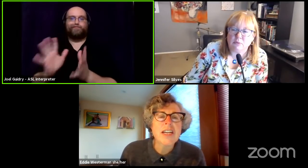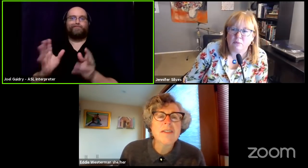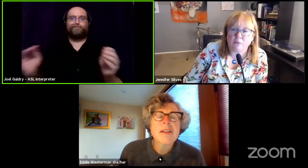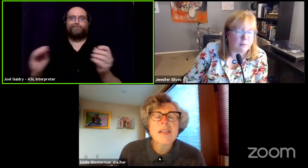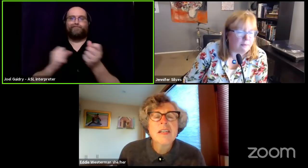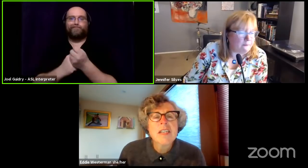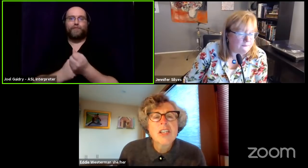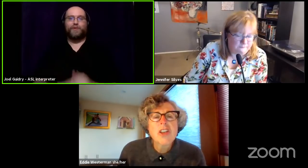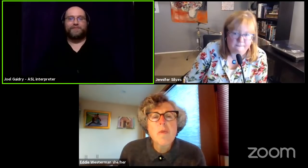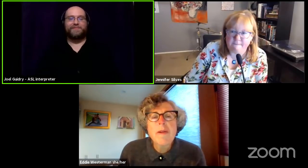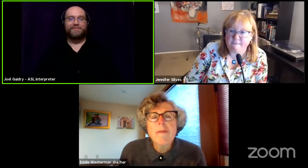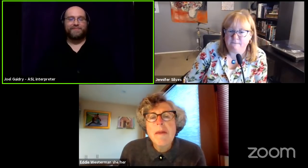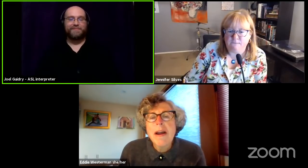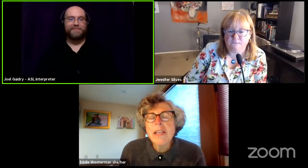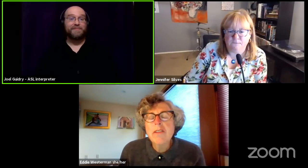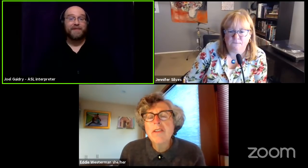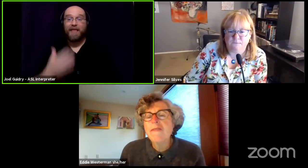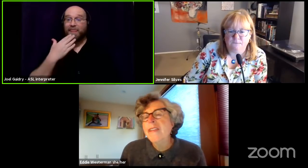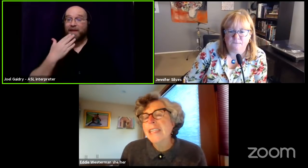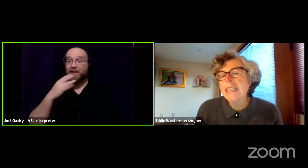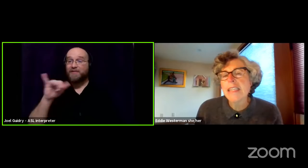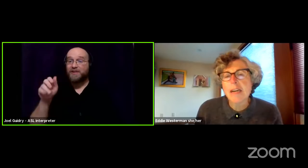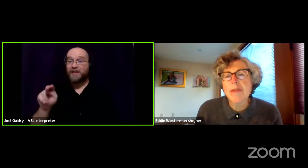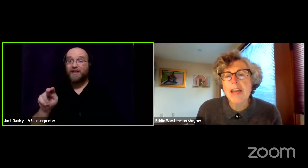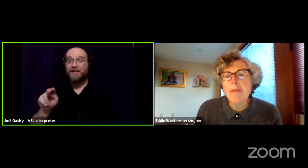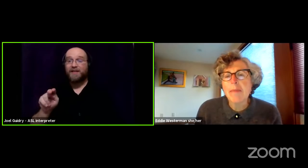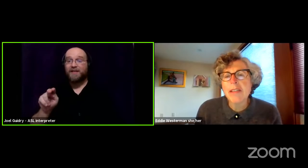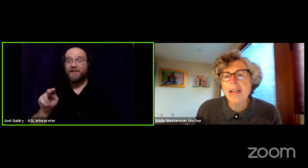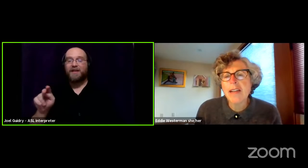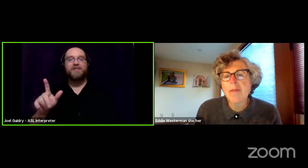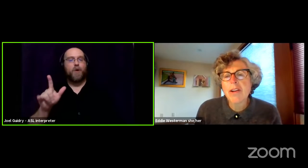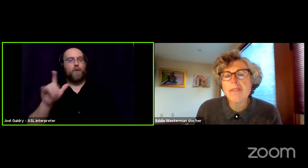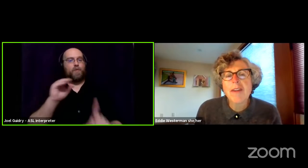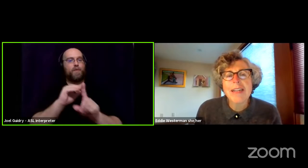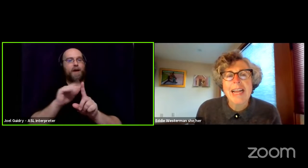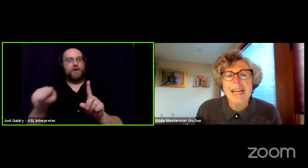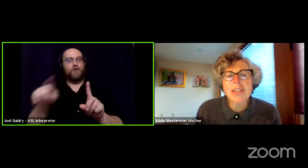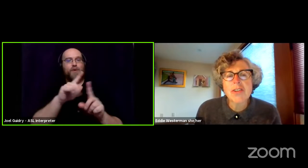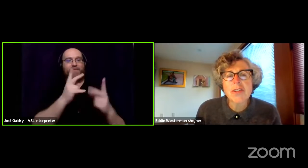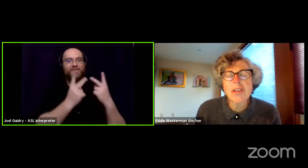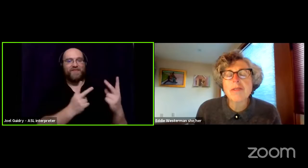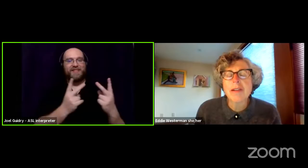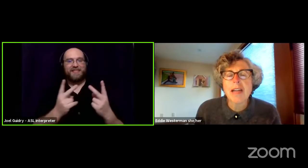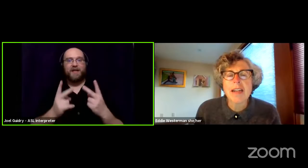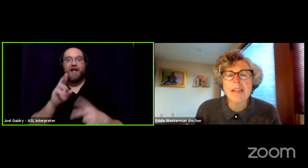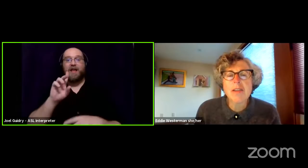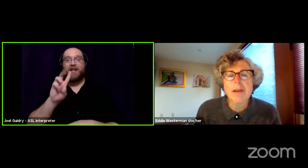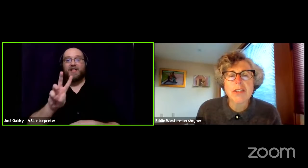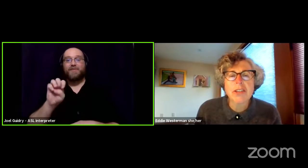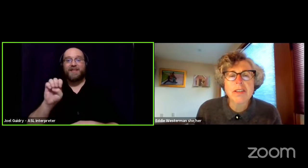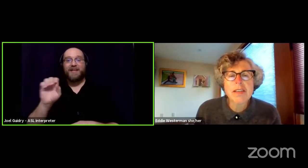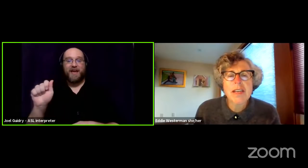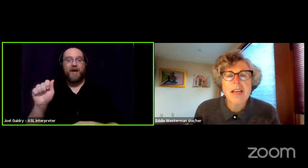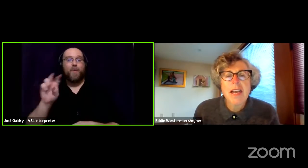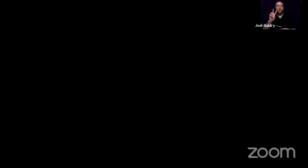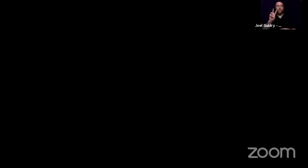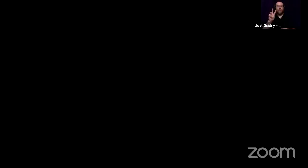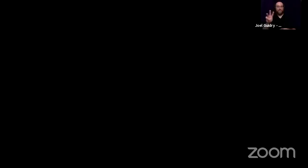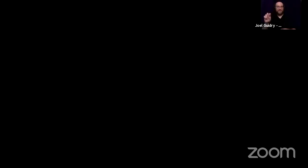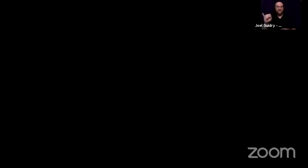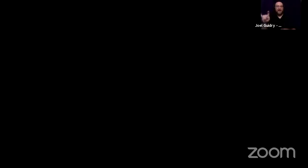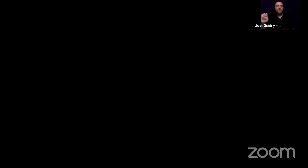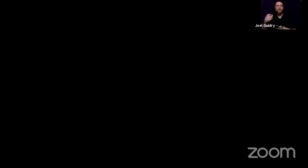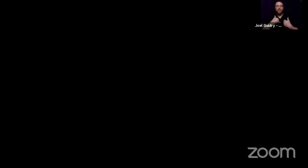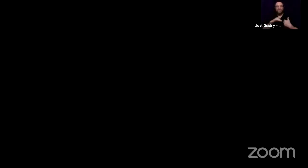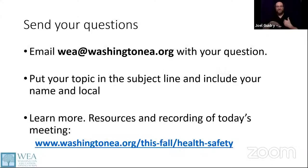Thank you, Jen. So we remind you to visit the WEA website where you'll find answers to a lot of these questions. And